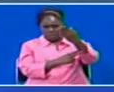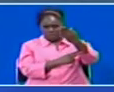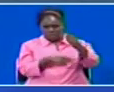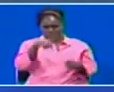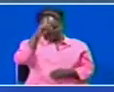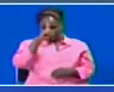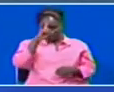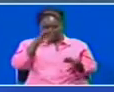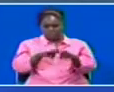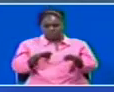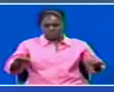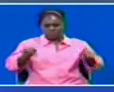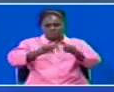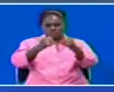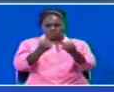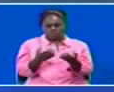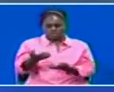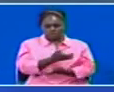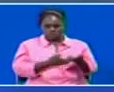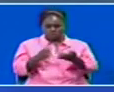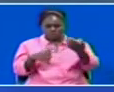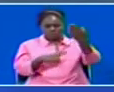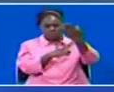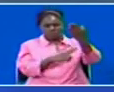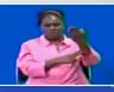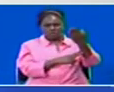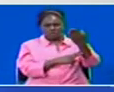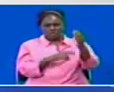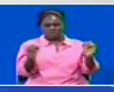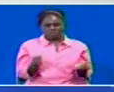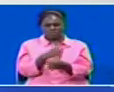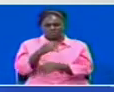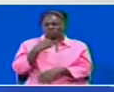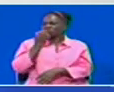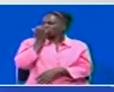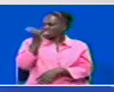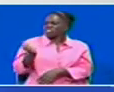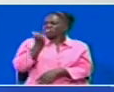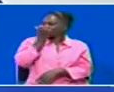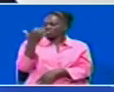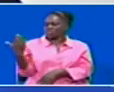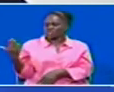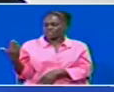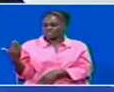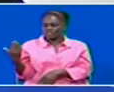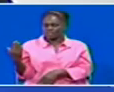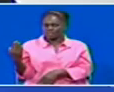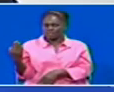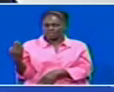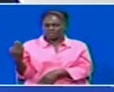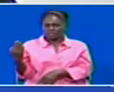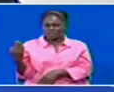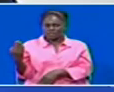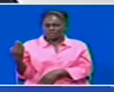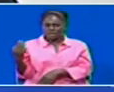the stability of the social and economic pillar, mm-hmm. you cannot just gloss over issues. And having that